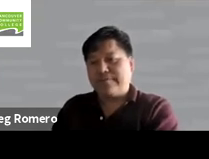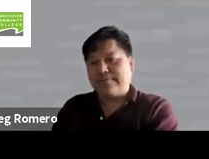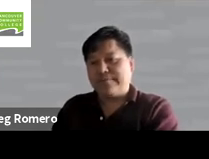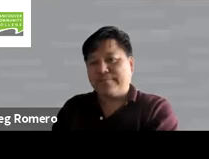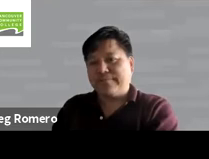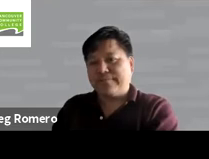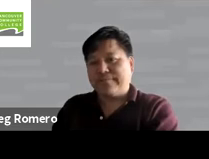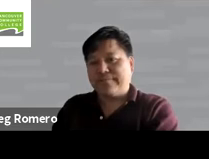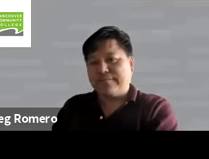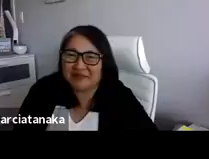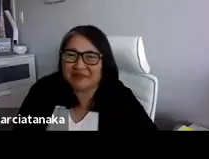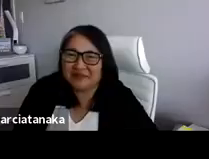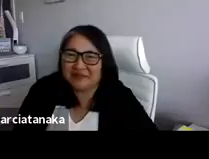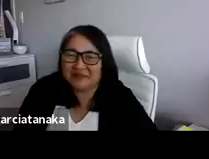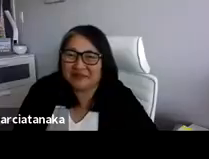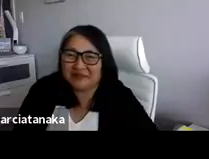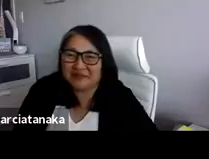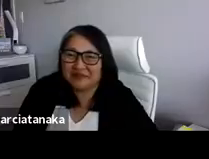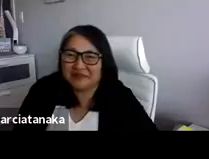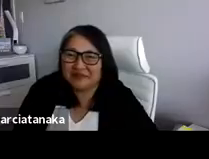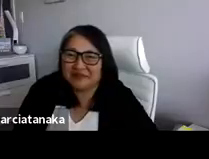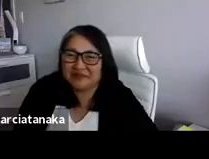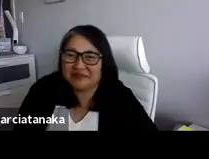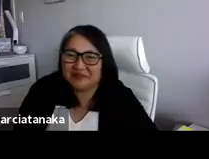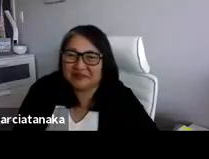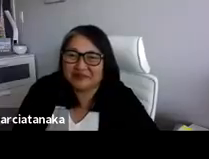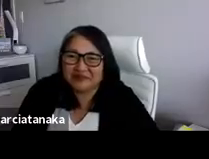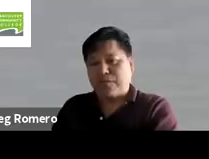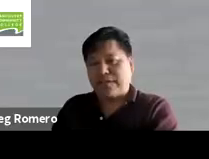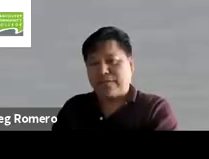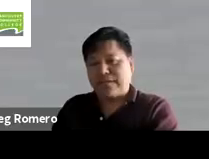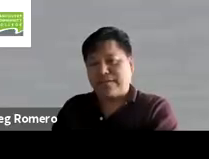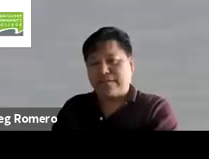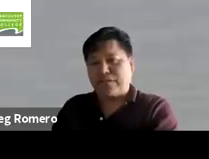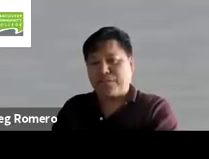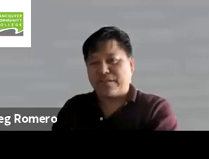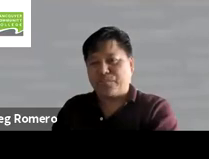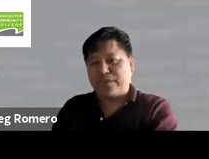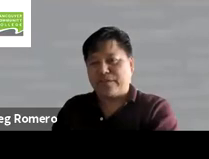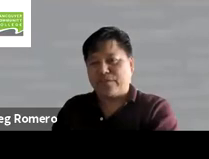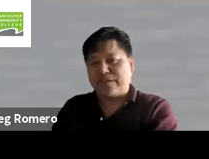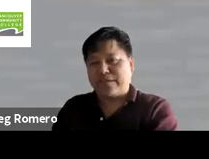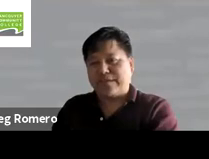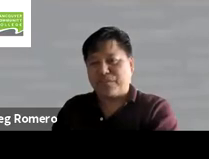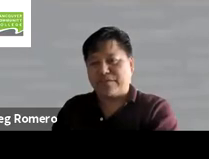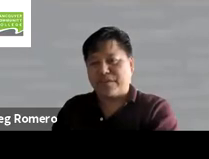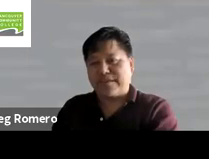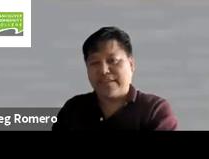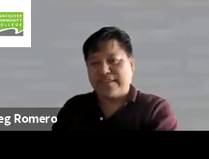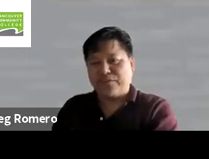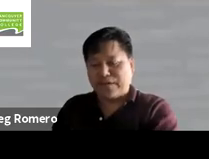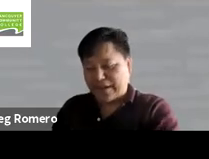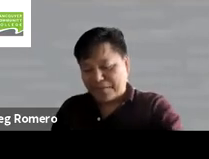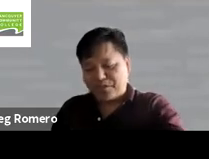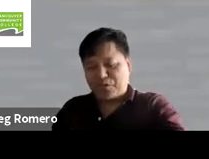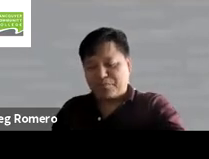presentation? Yes. Yeah. Have you connected before, or do you want to give a nice 3-minute spiel of what she might have missed?